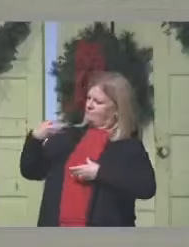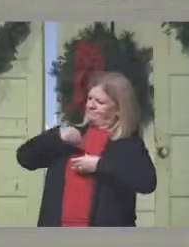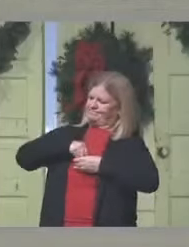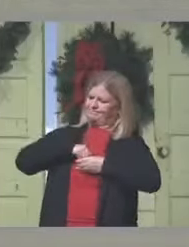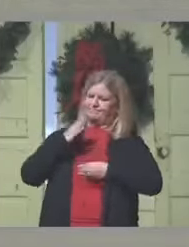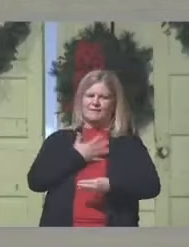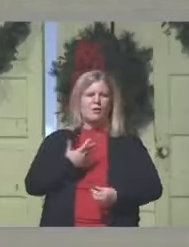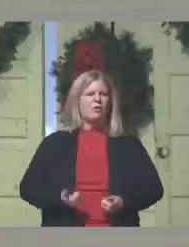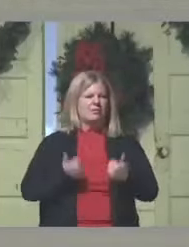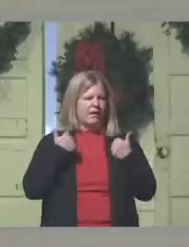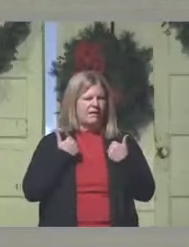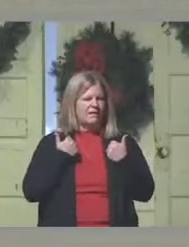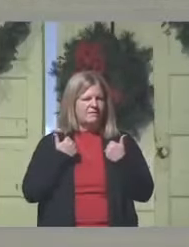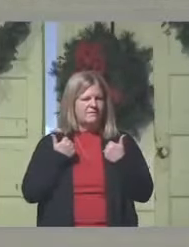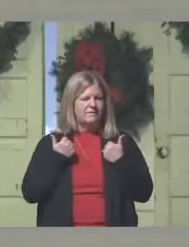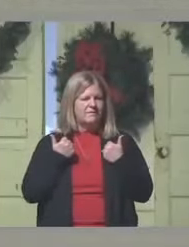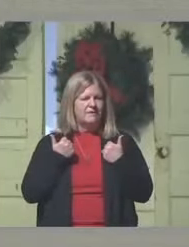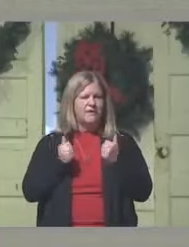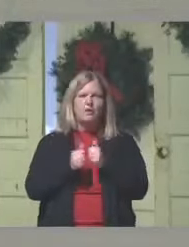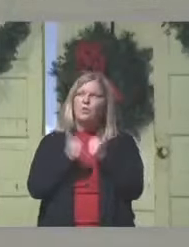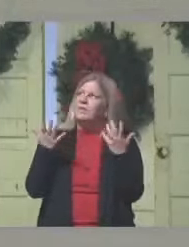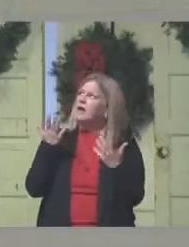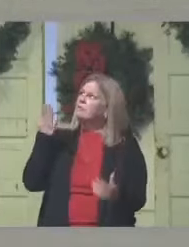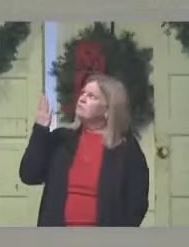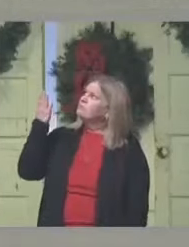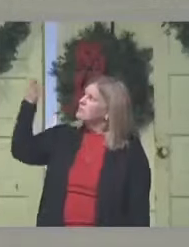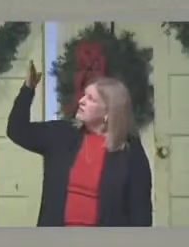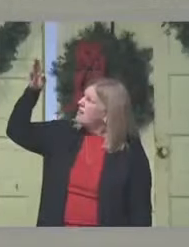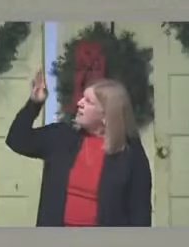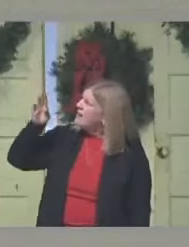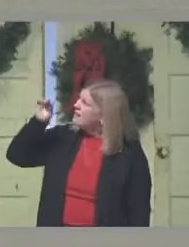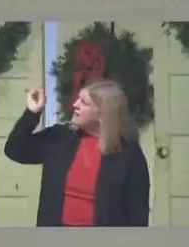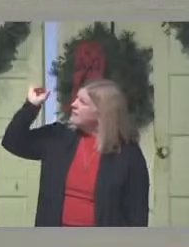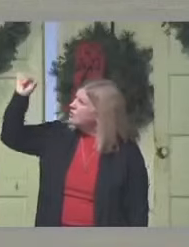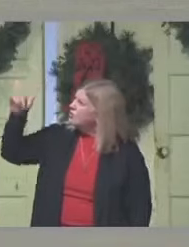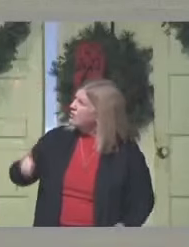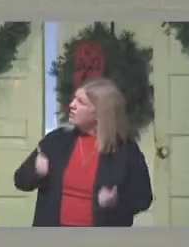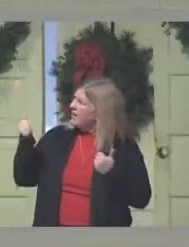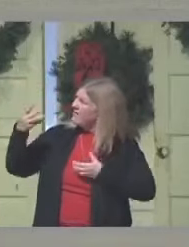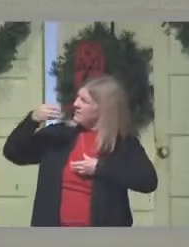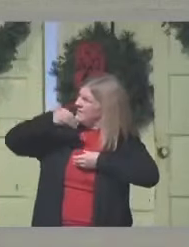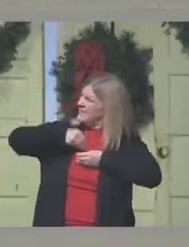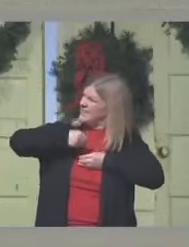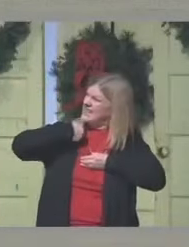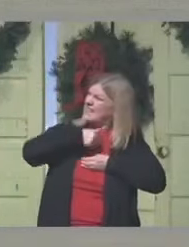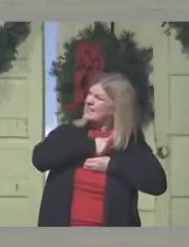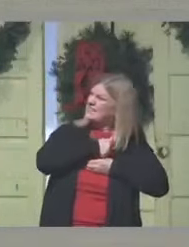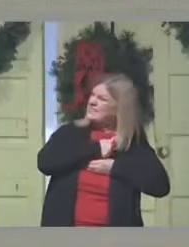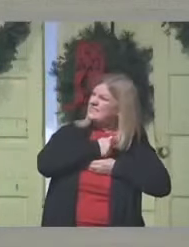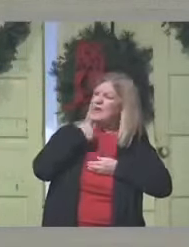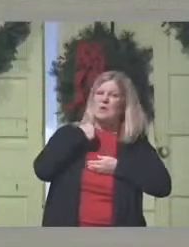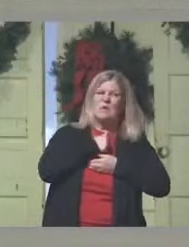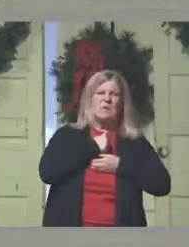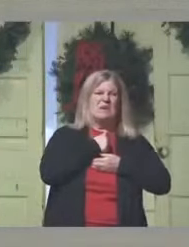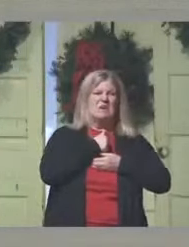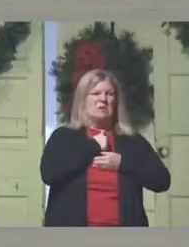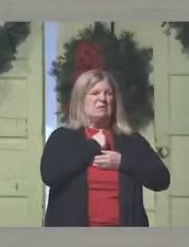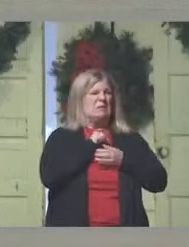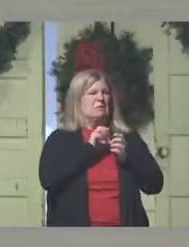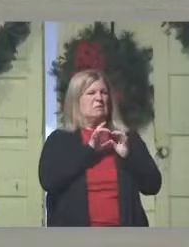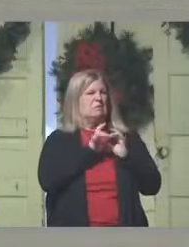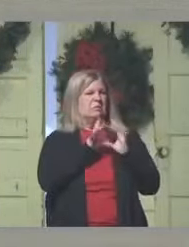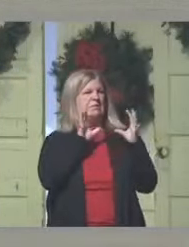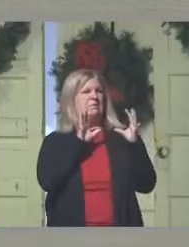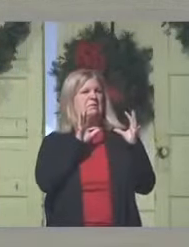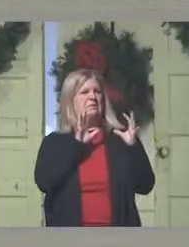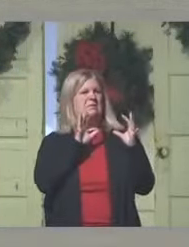our lives with his. Without God's eternal life within us, we are not fully human as